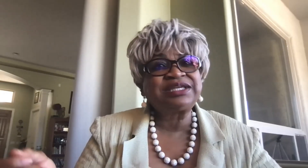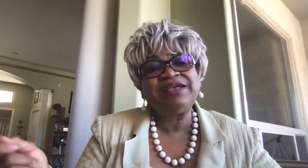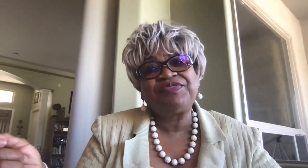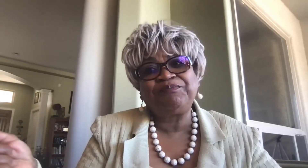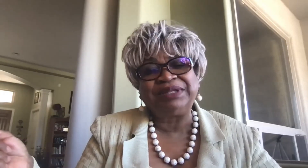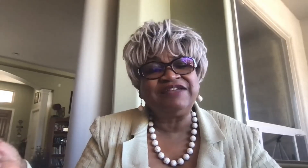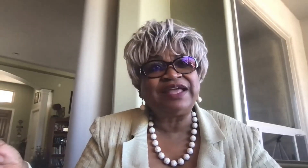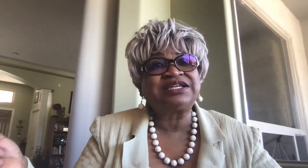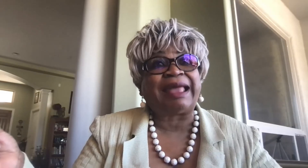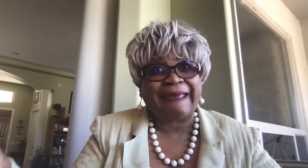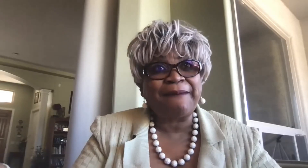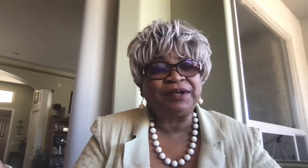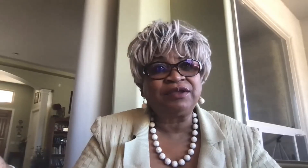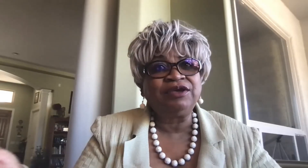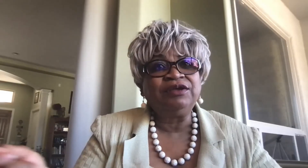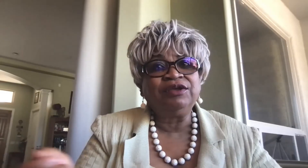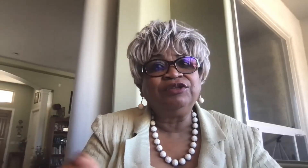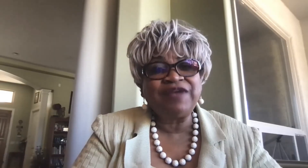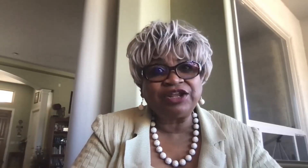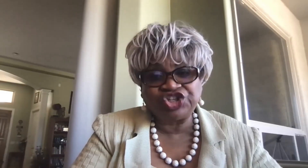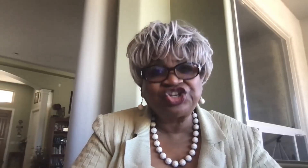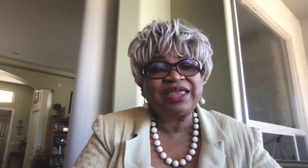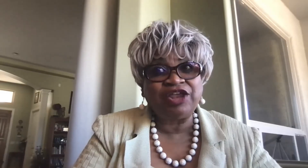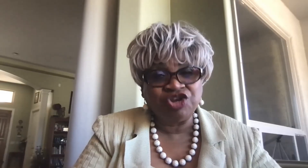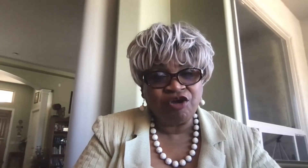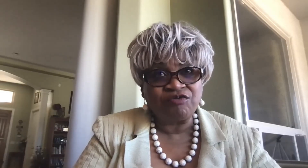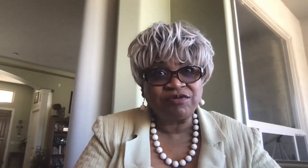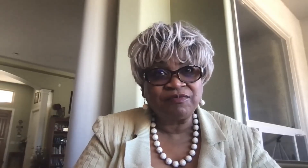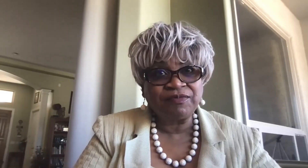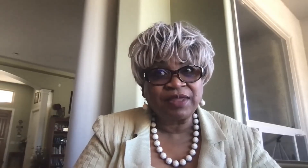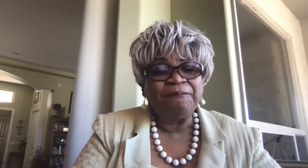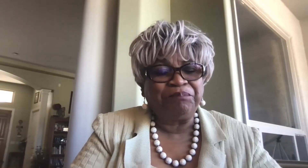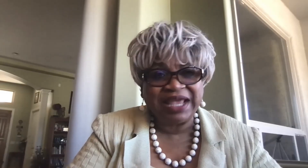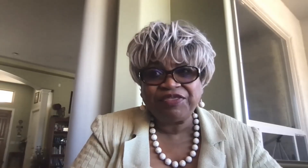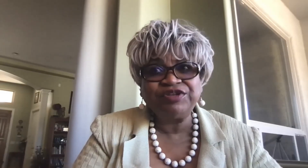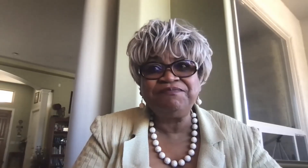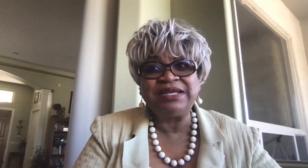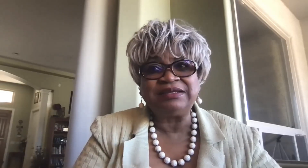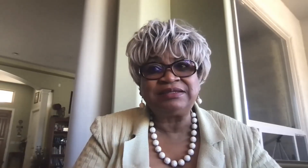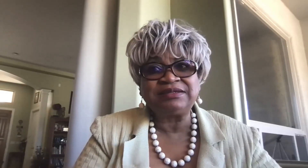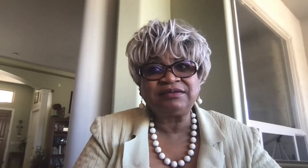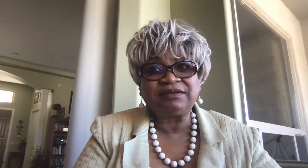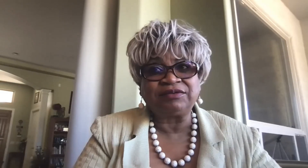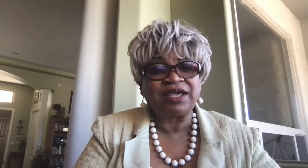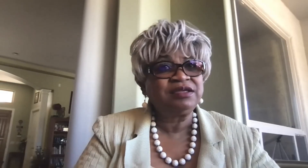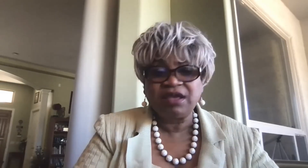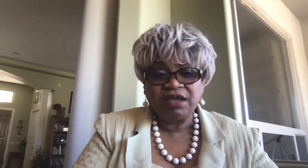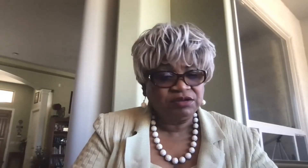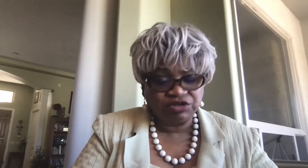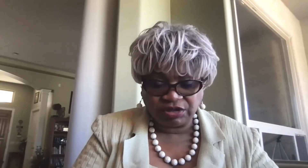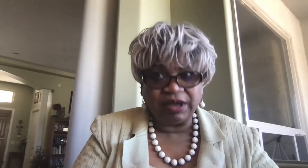You just can't believe that it's going to happen. You've got to check and know Be at those meetings,